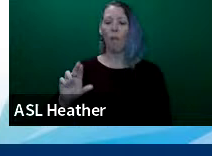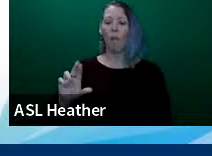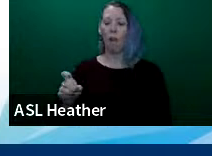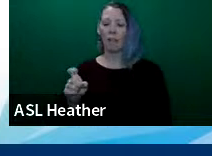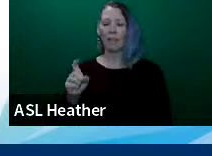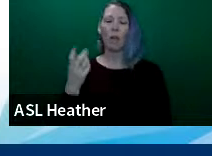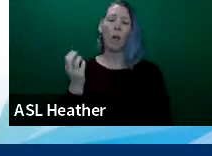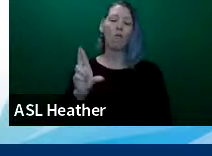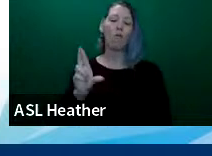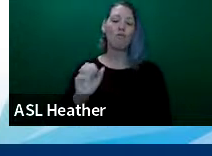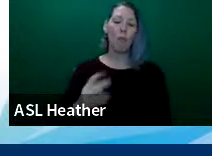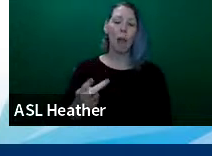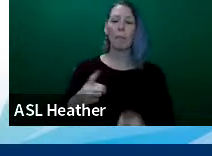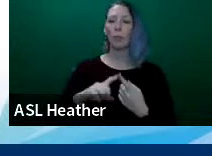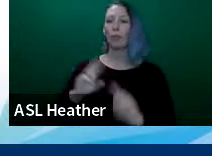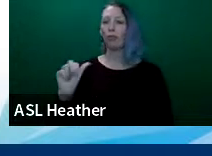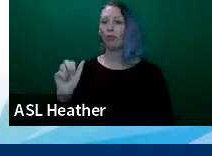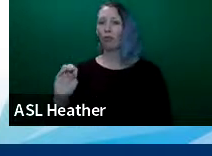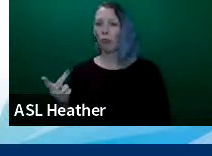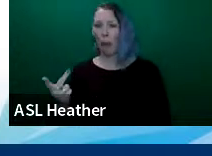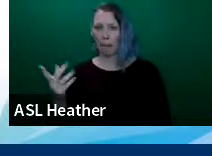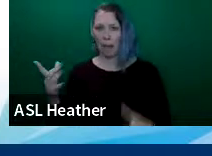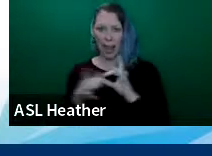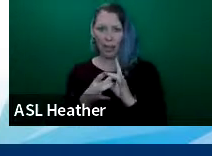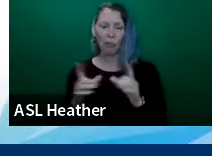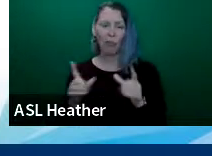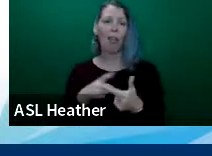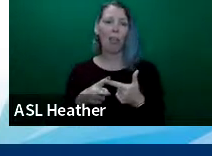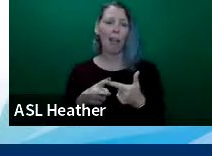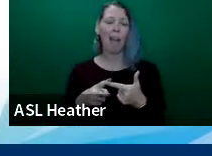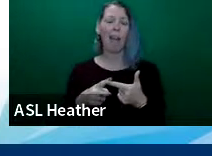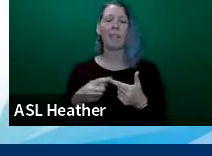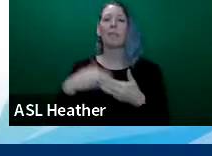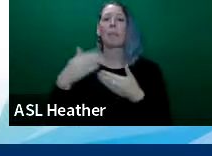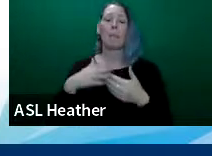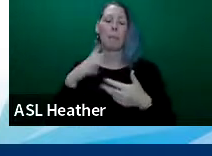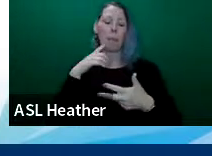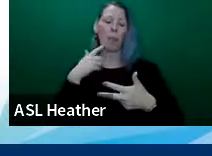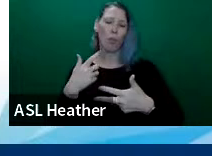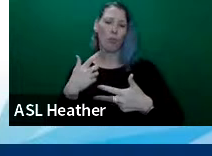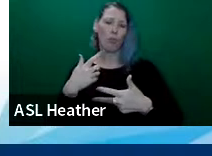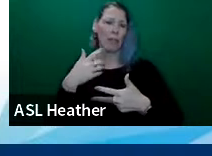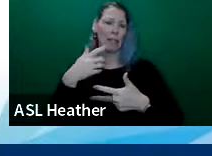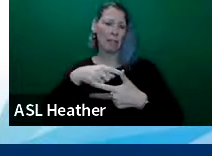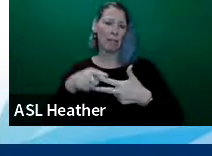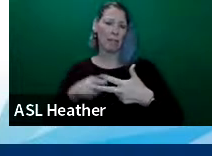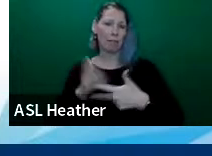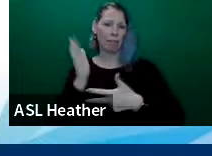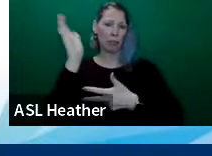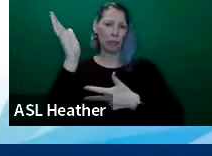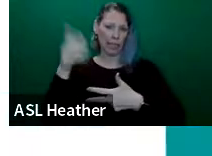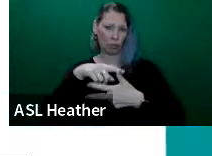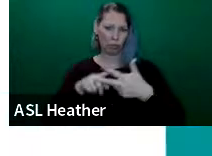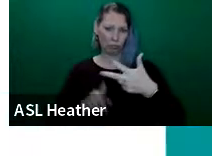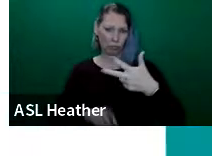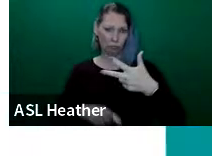or ramp-to-ramp connections. And then I'll get into the analysis. So it's kind of a 3-step presentation today. Next